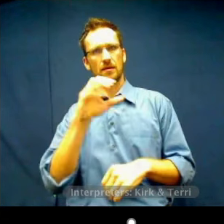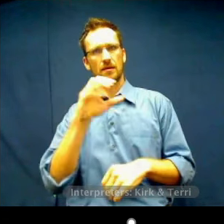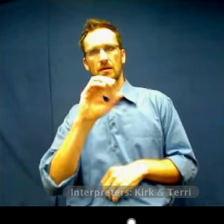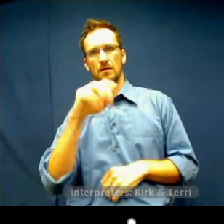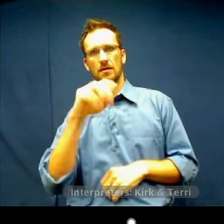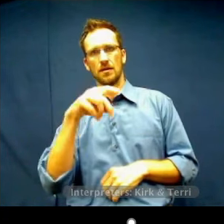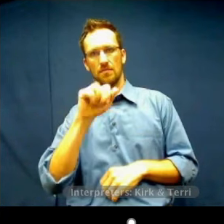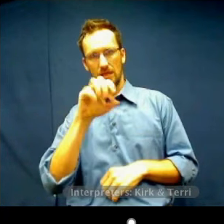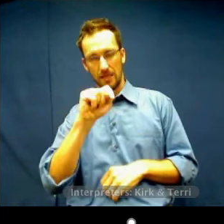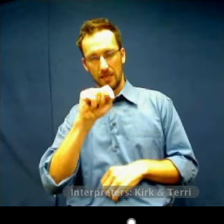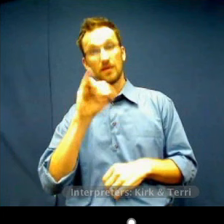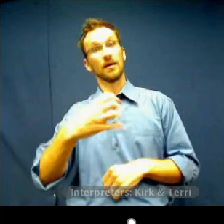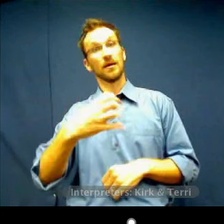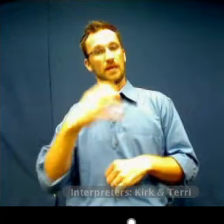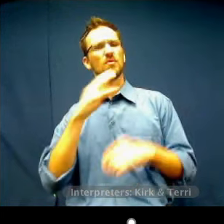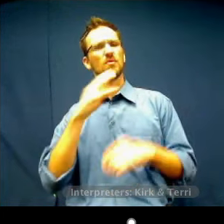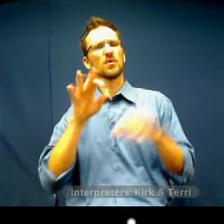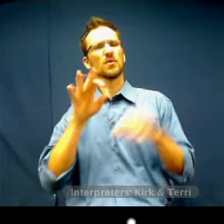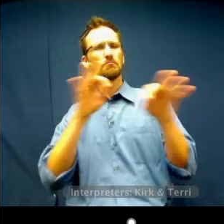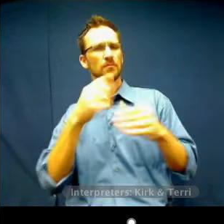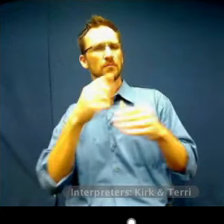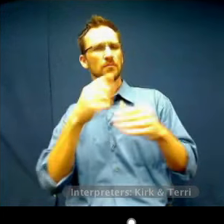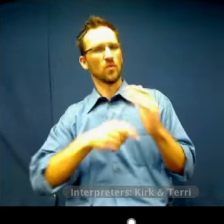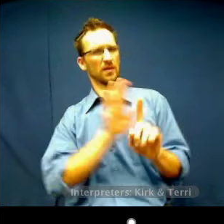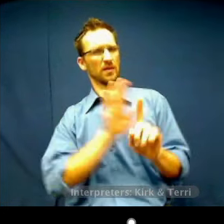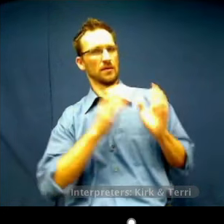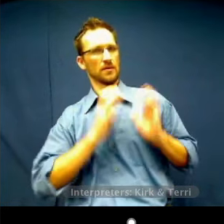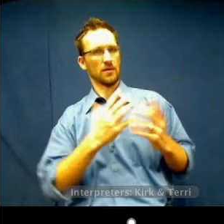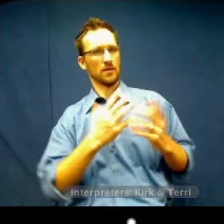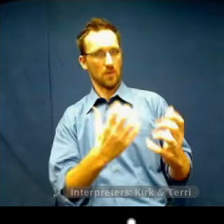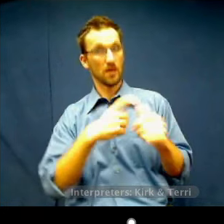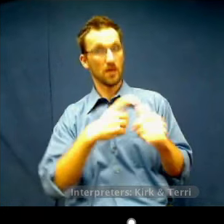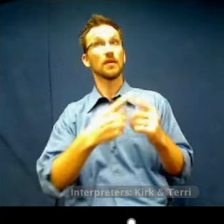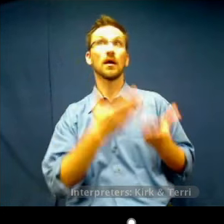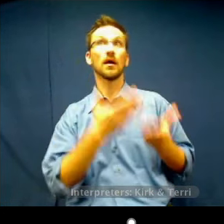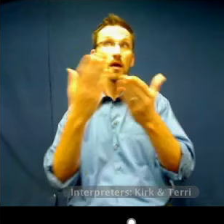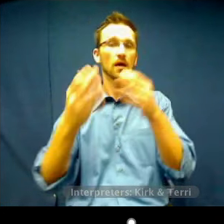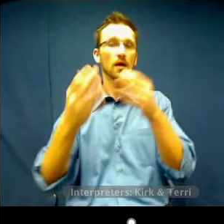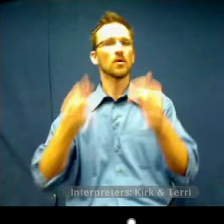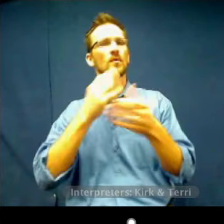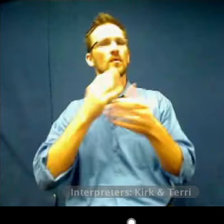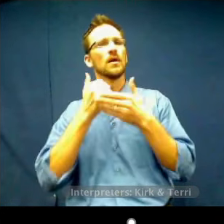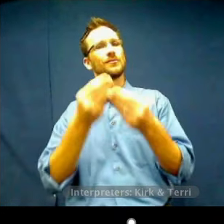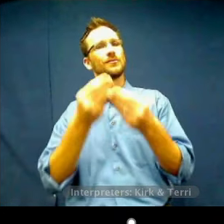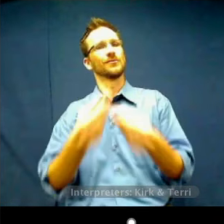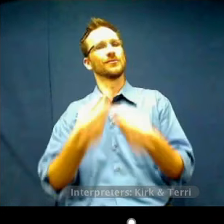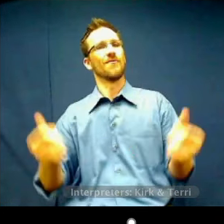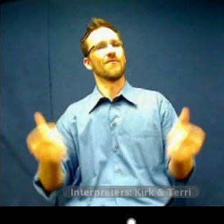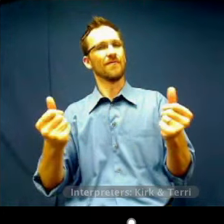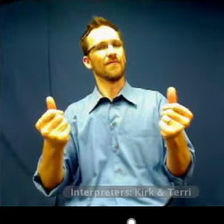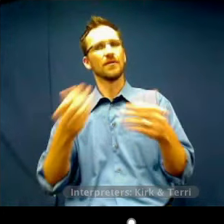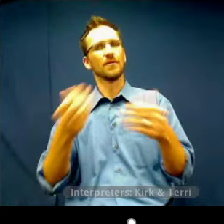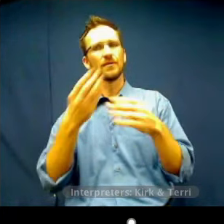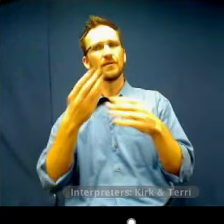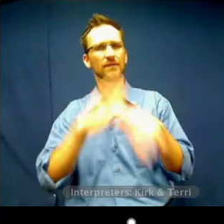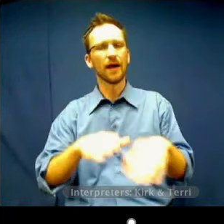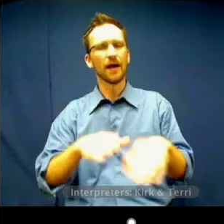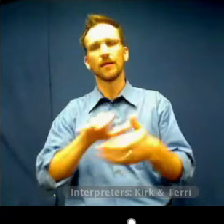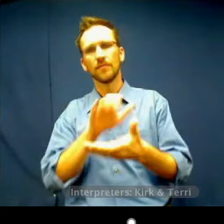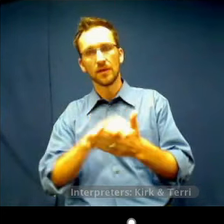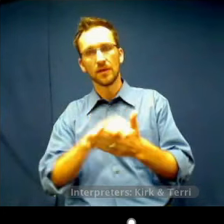you want the court's help with in dissolving the marriage. And you also have to set forth the facts to show the court has the power to hear